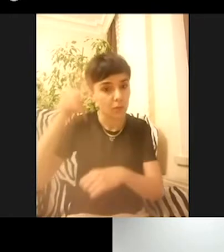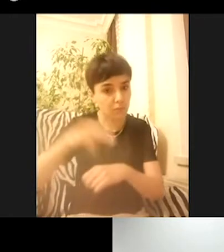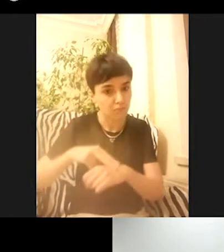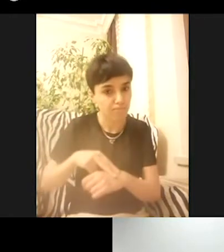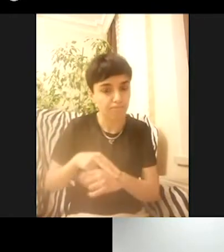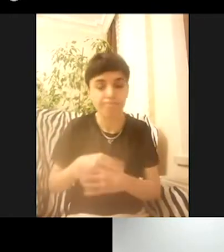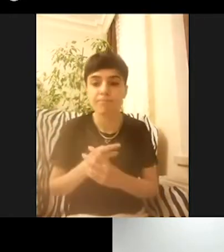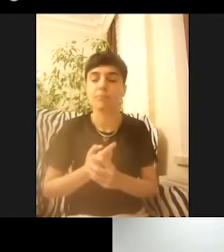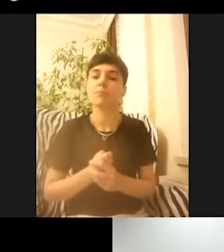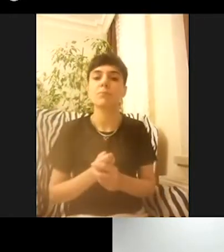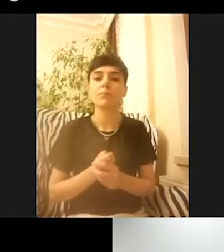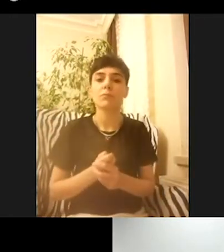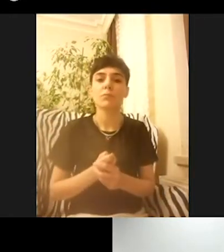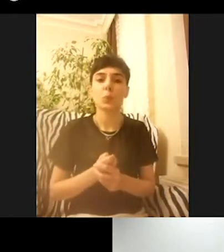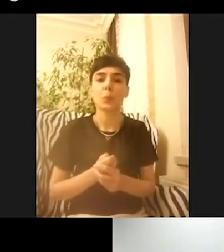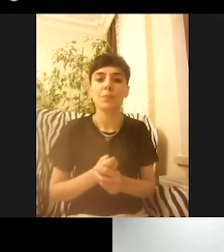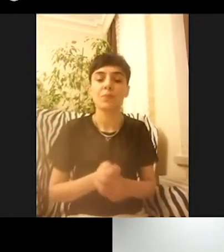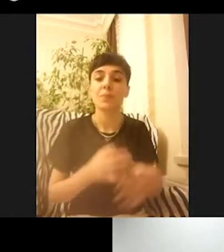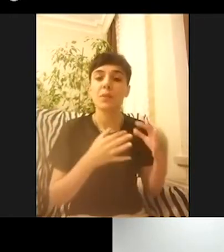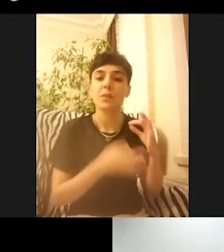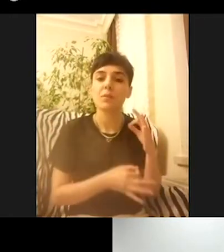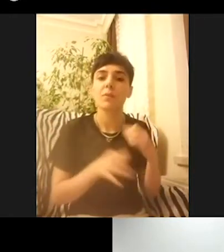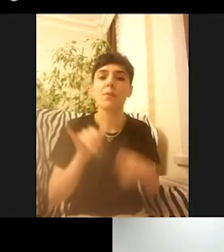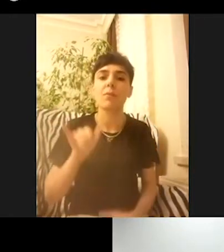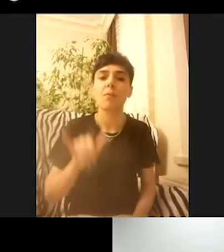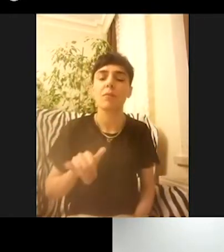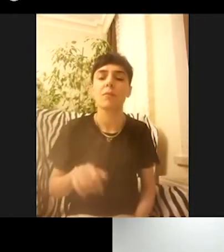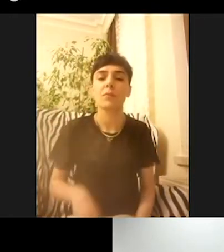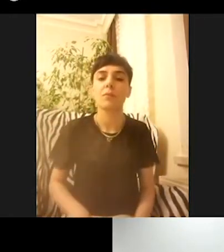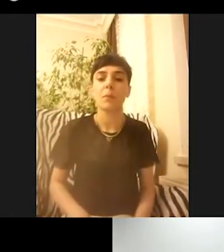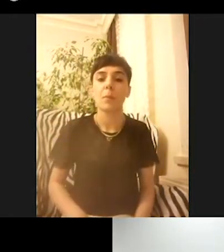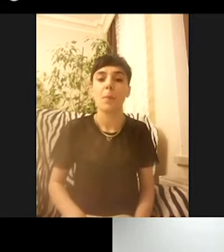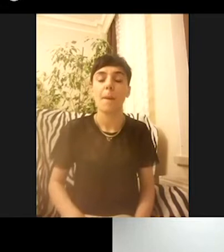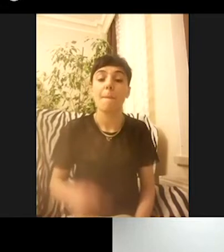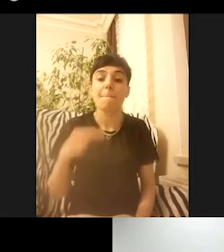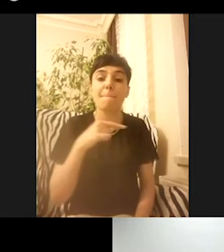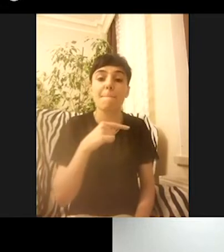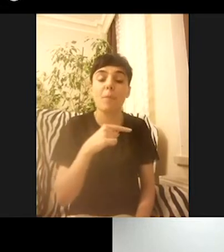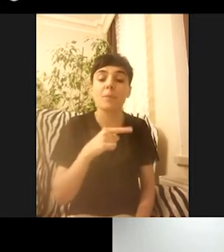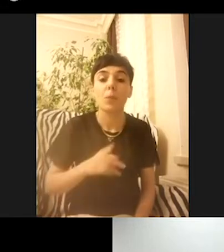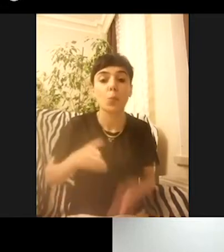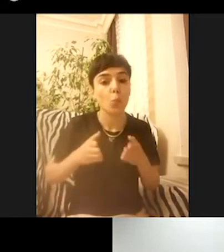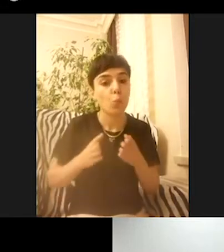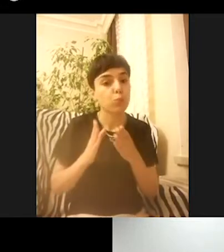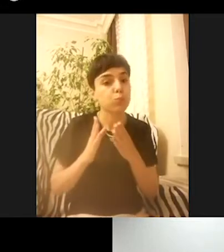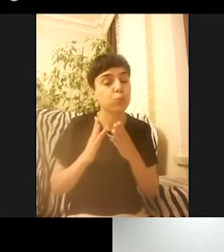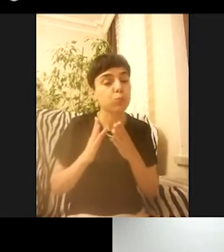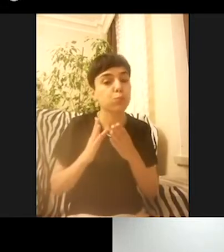are appropriating transnational understanding of sexuality, which is for me extremely interesting to